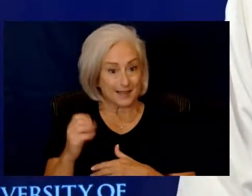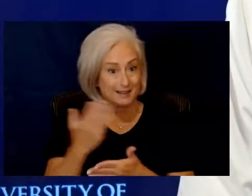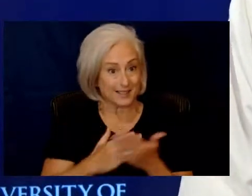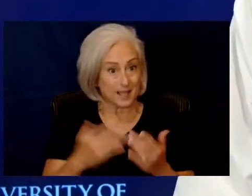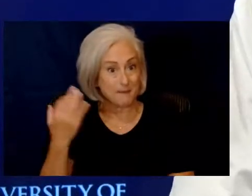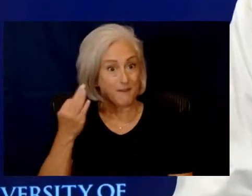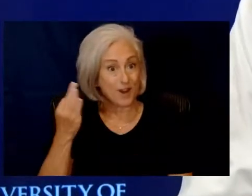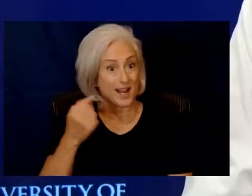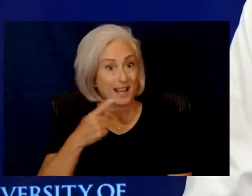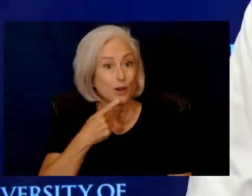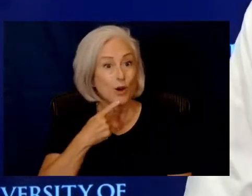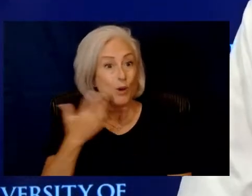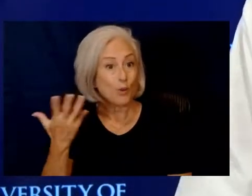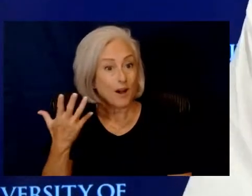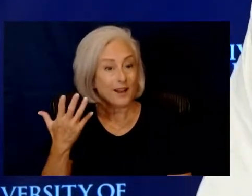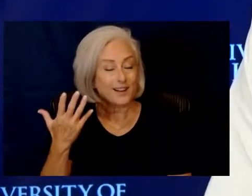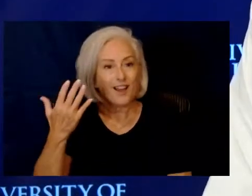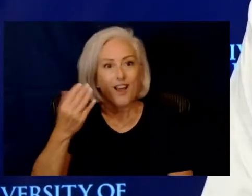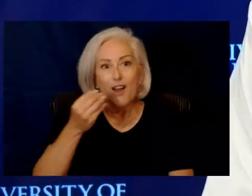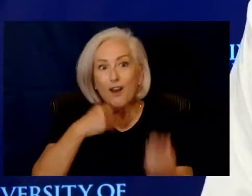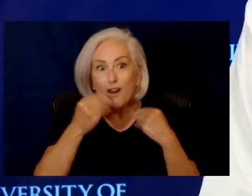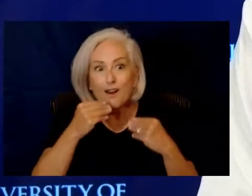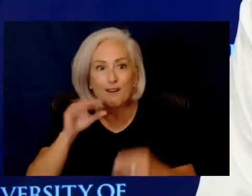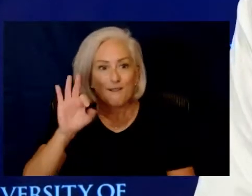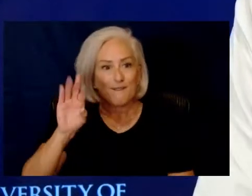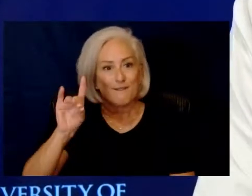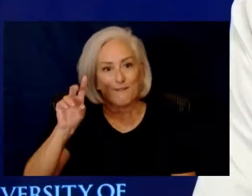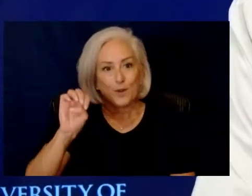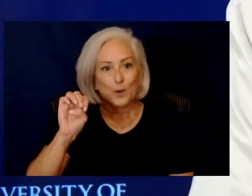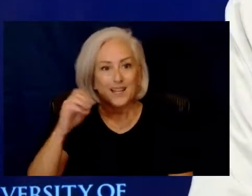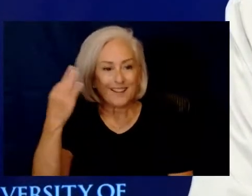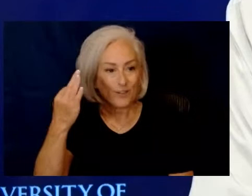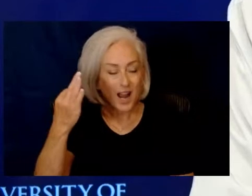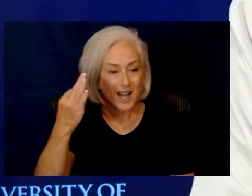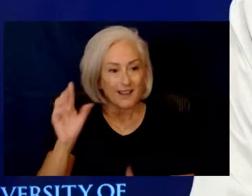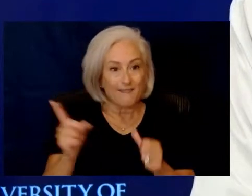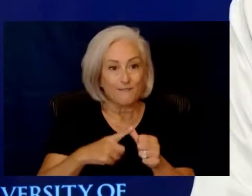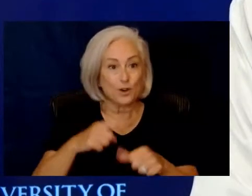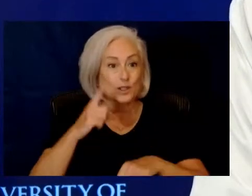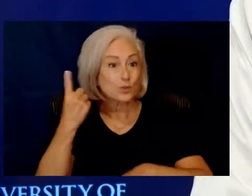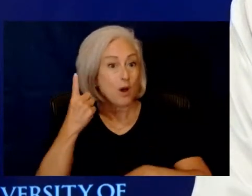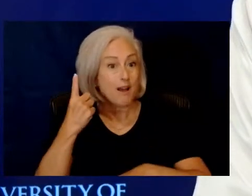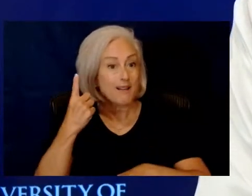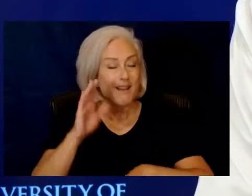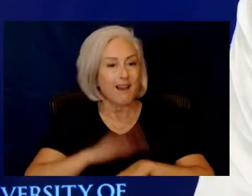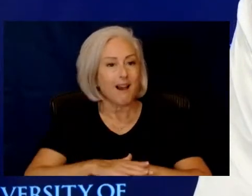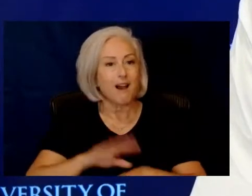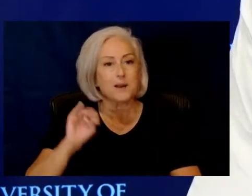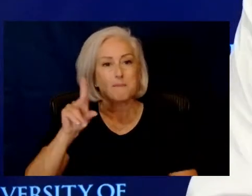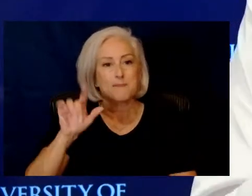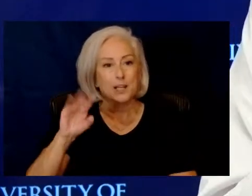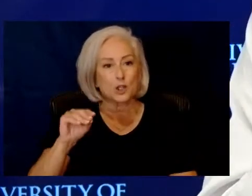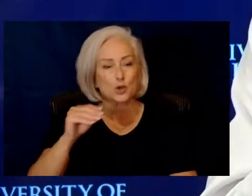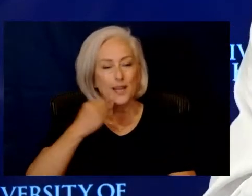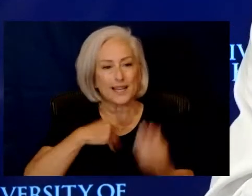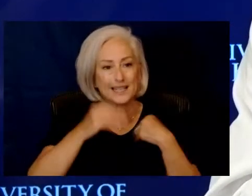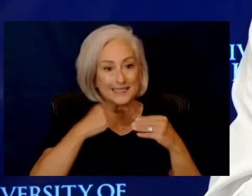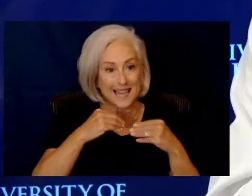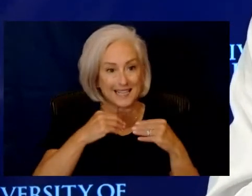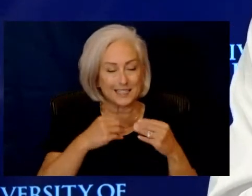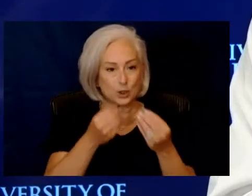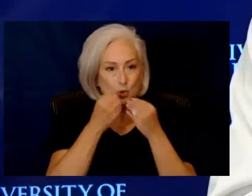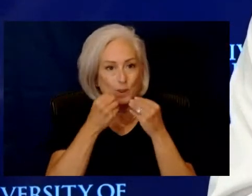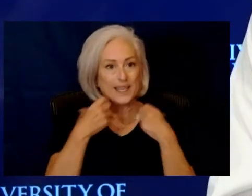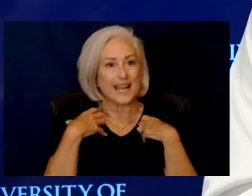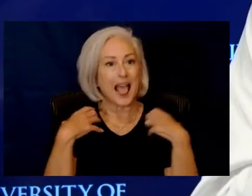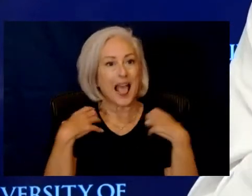Foodie Fridays. I love being a foodie. The first one is going to be focusing on the Mediterranean diet and eat healthy. We want you to have a great weekend. And here's my final